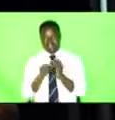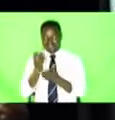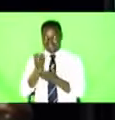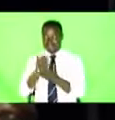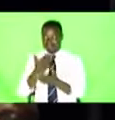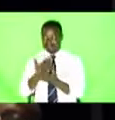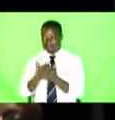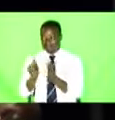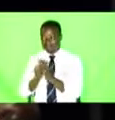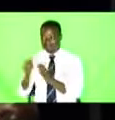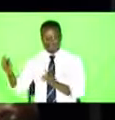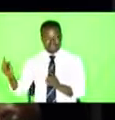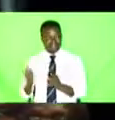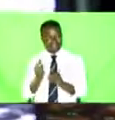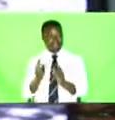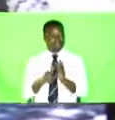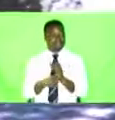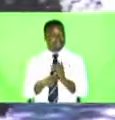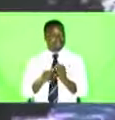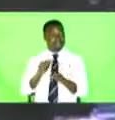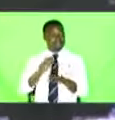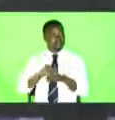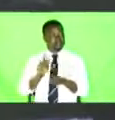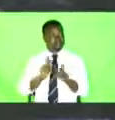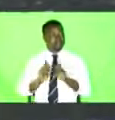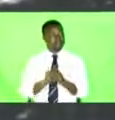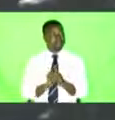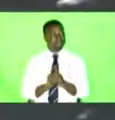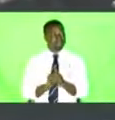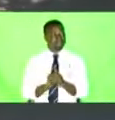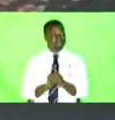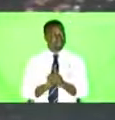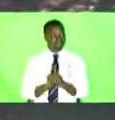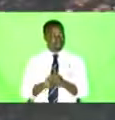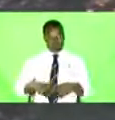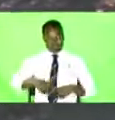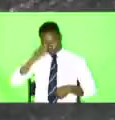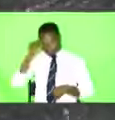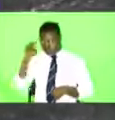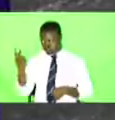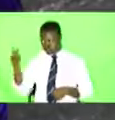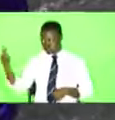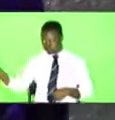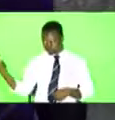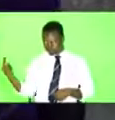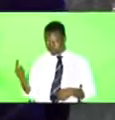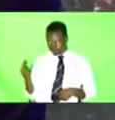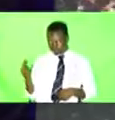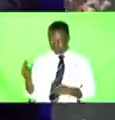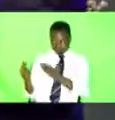the altar call. Young man, come. The two of you.